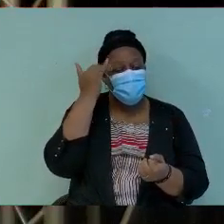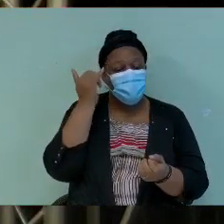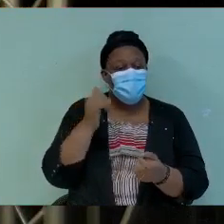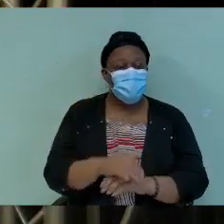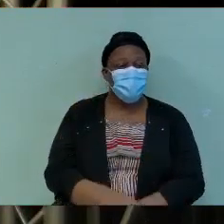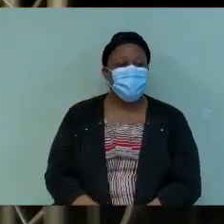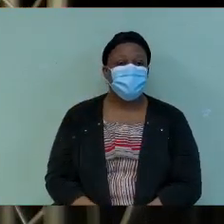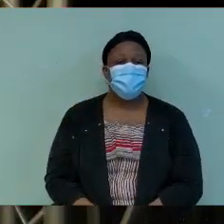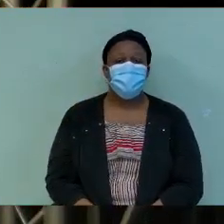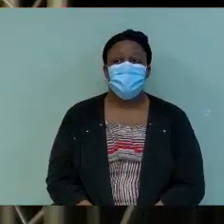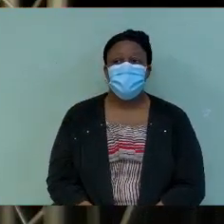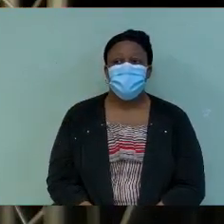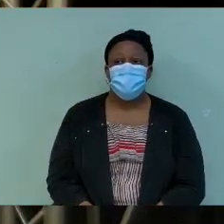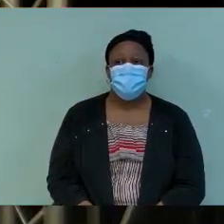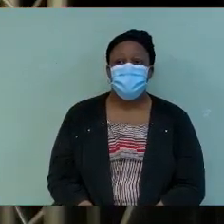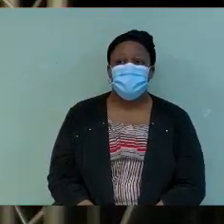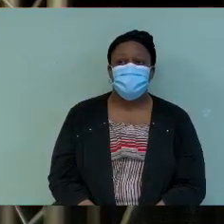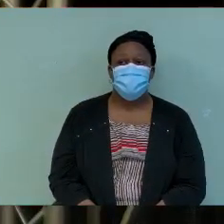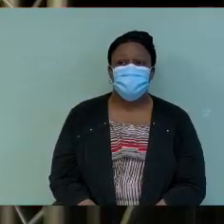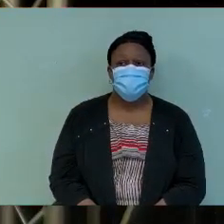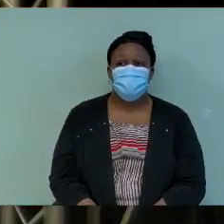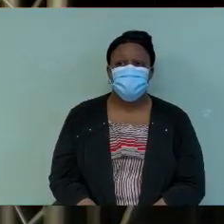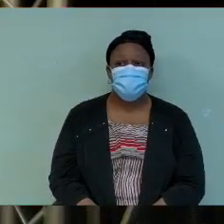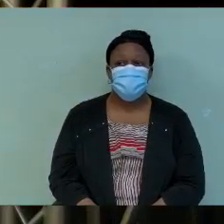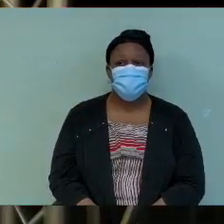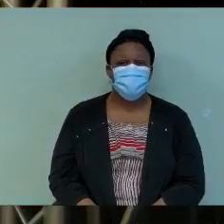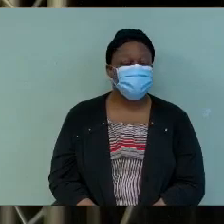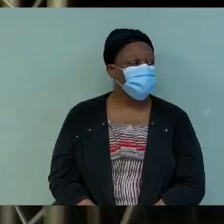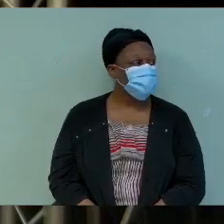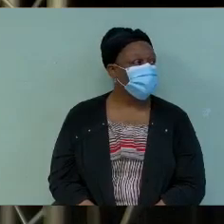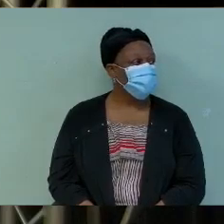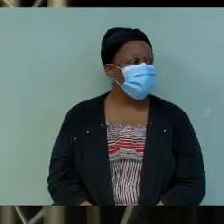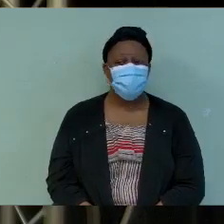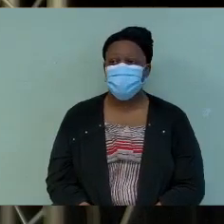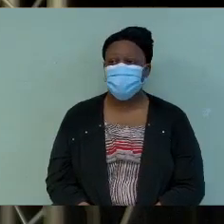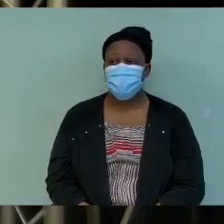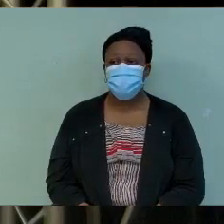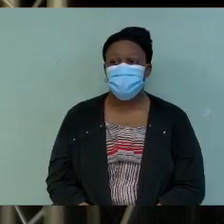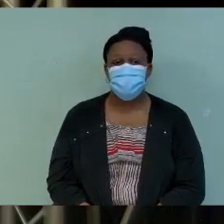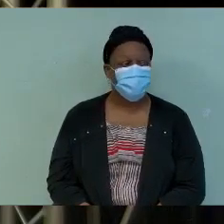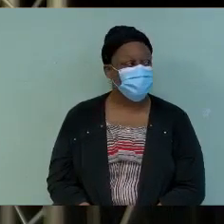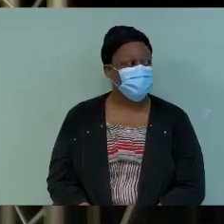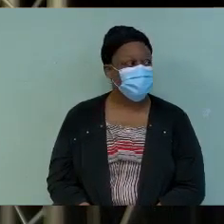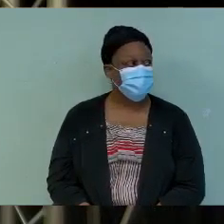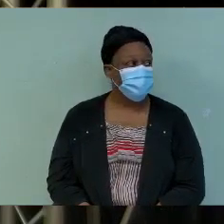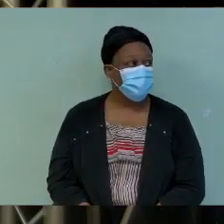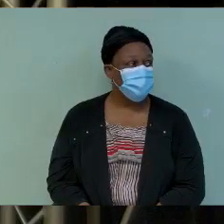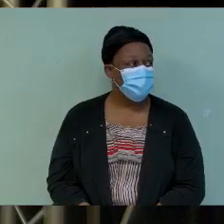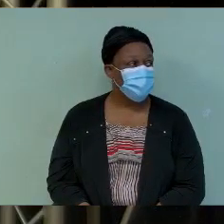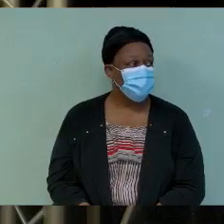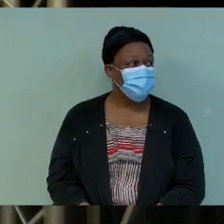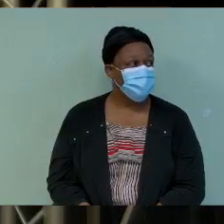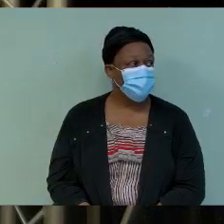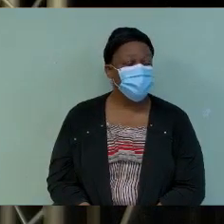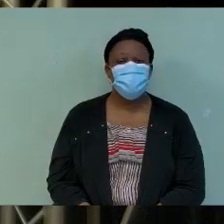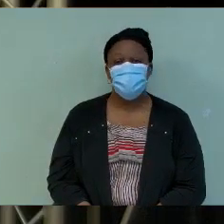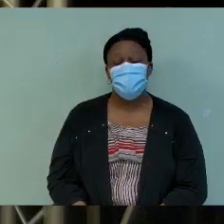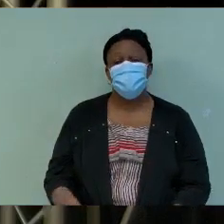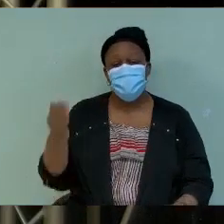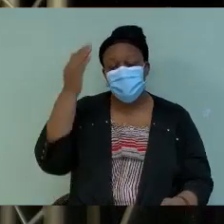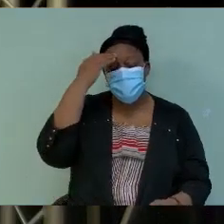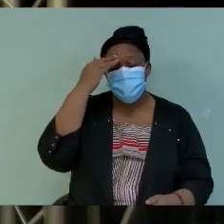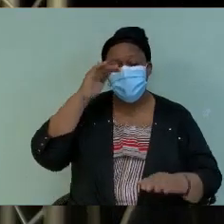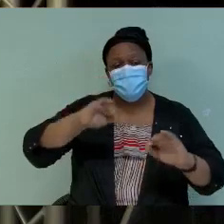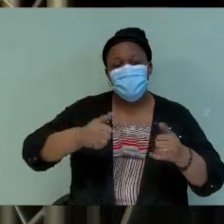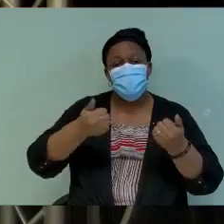Thank you, Leroy. And I can understand how somebody can be confused in this era of infodemic where there's so much information around